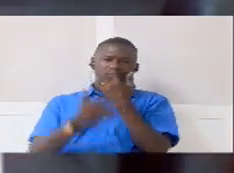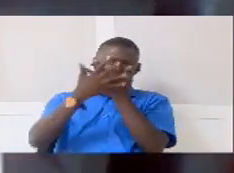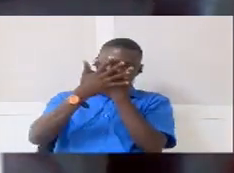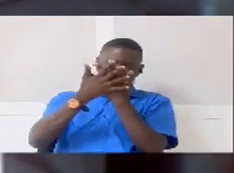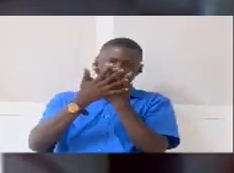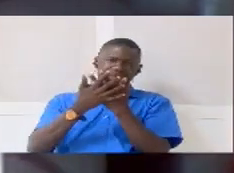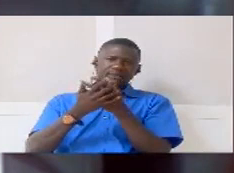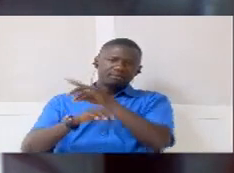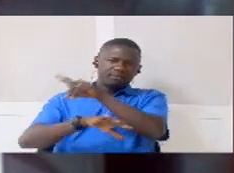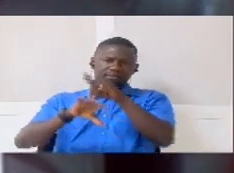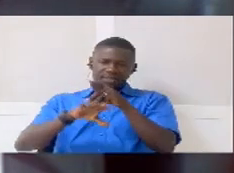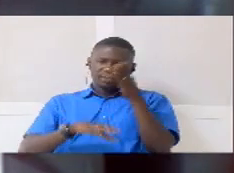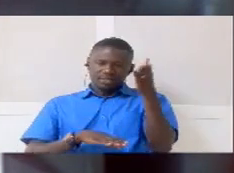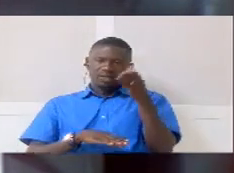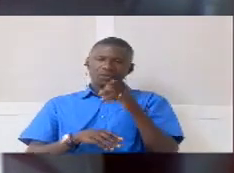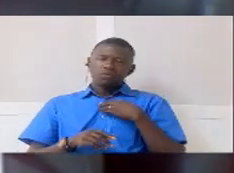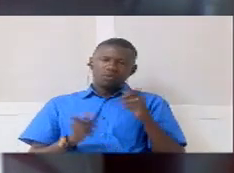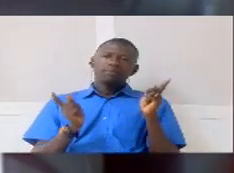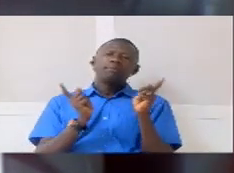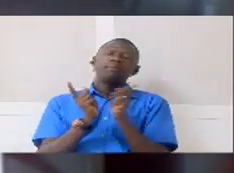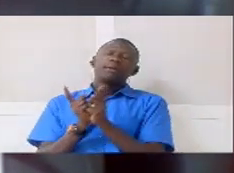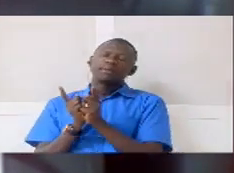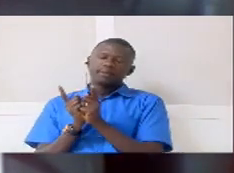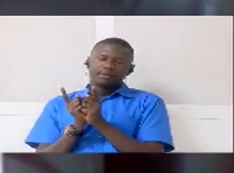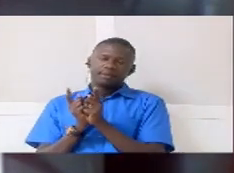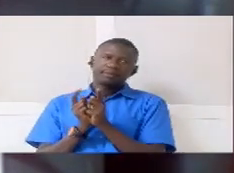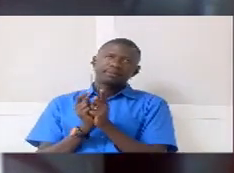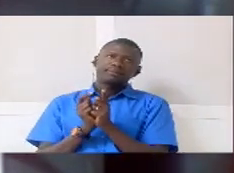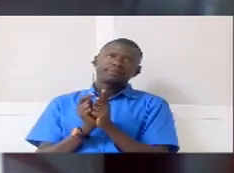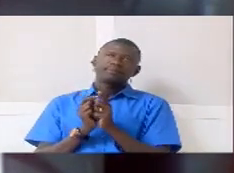Joshuan prison, we met